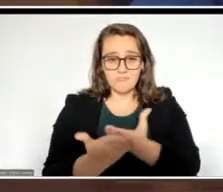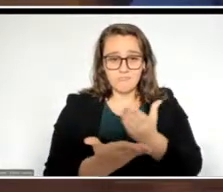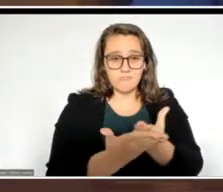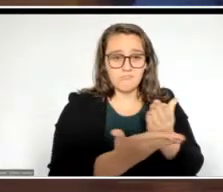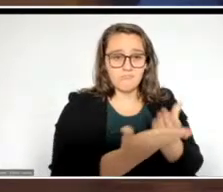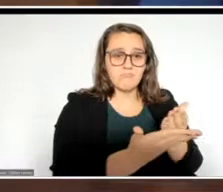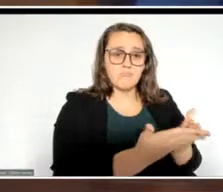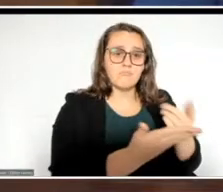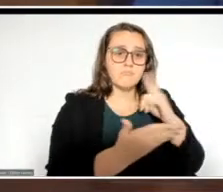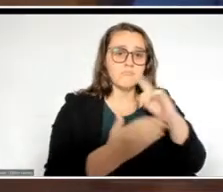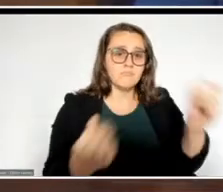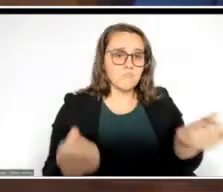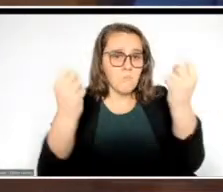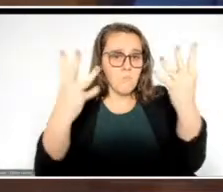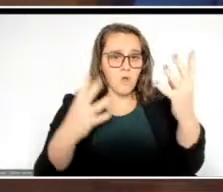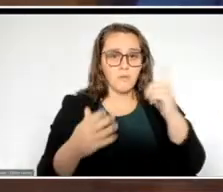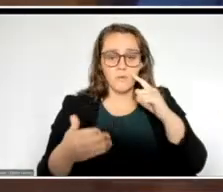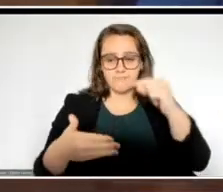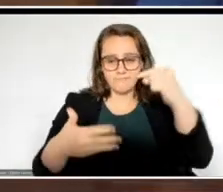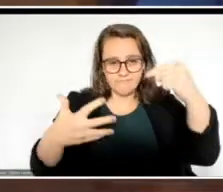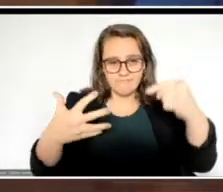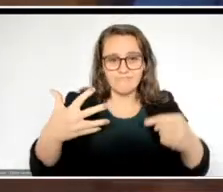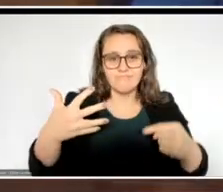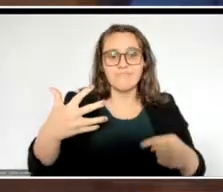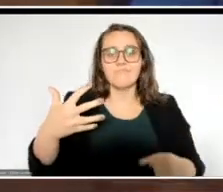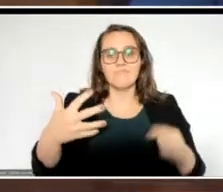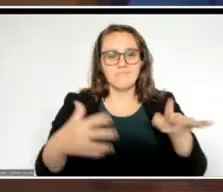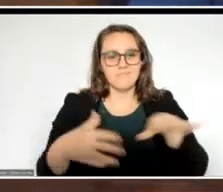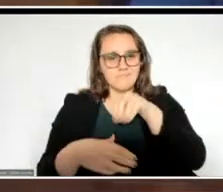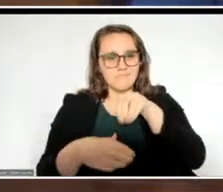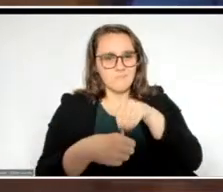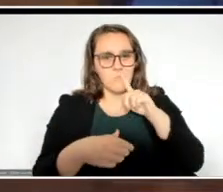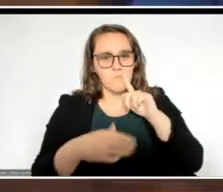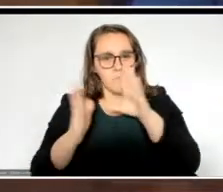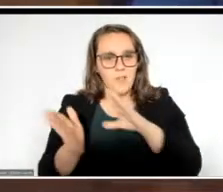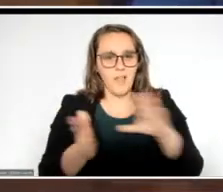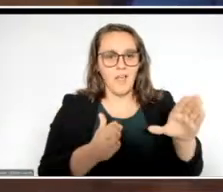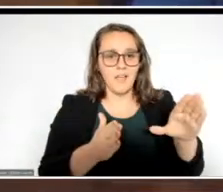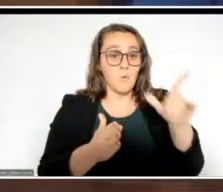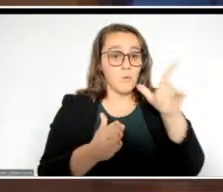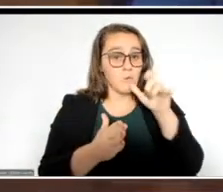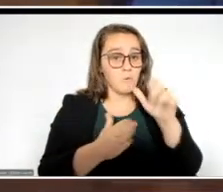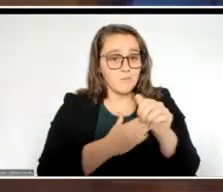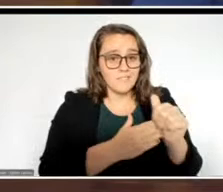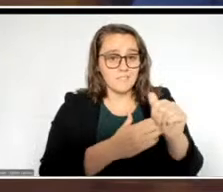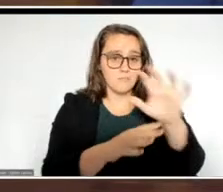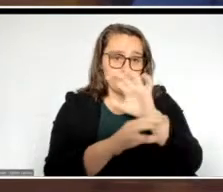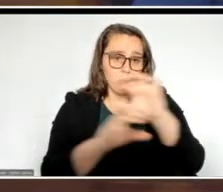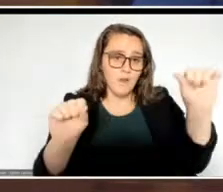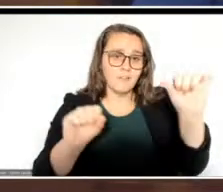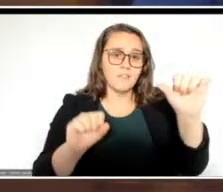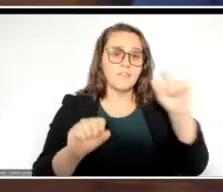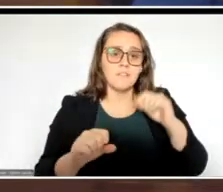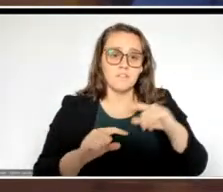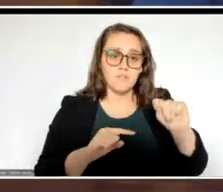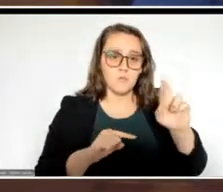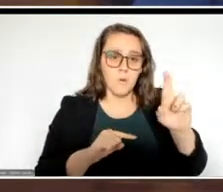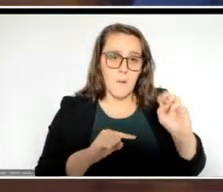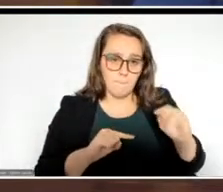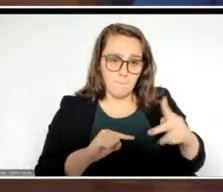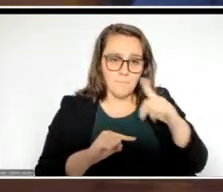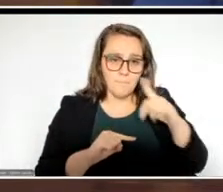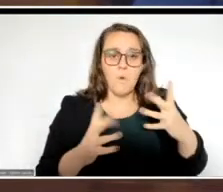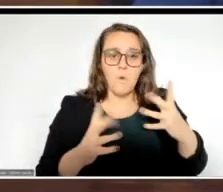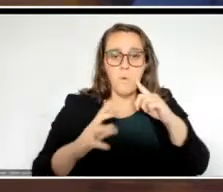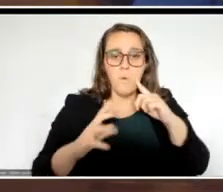multi-part plan led by former President Donald Trump to overturn the 2020 election. Donald Trump lost